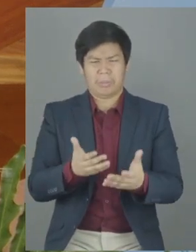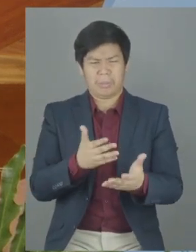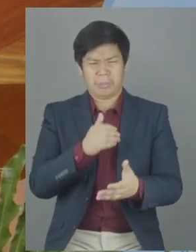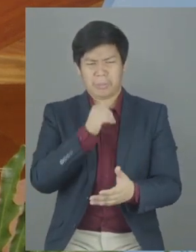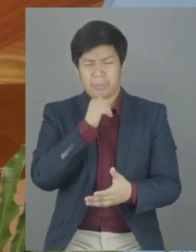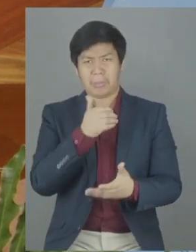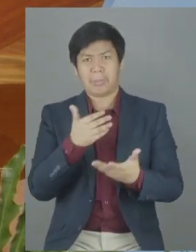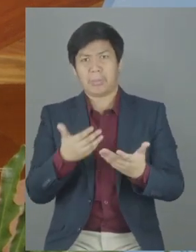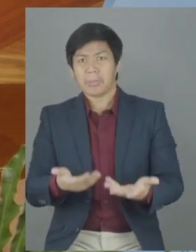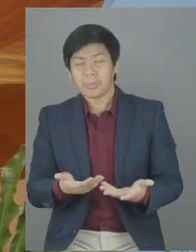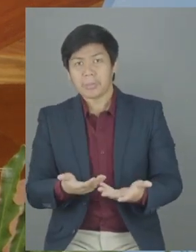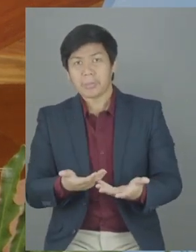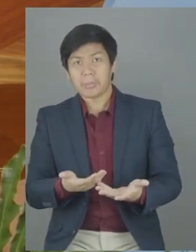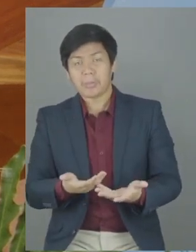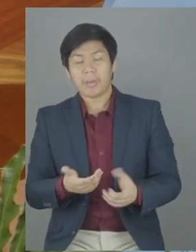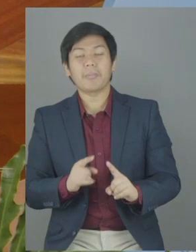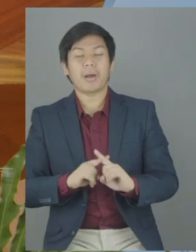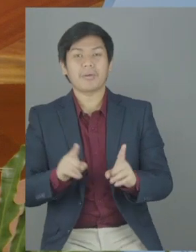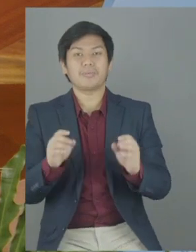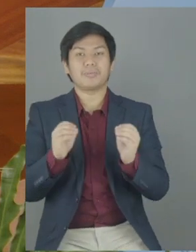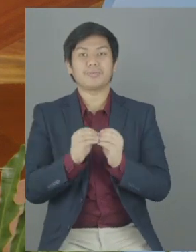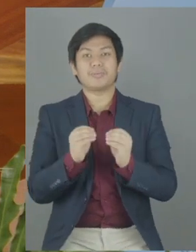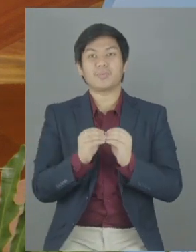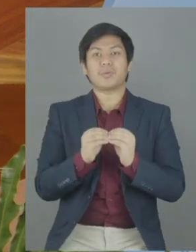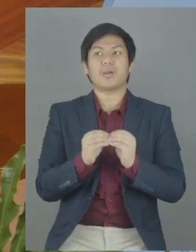I know what it feels like. But more than that,